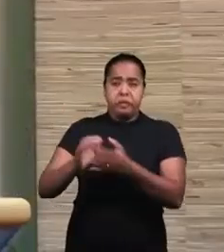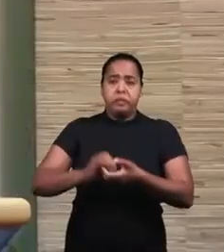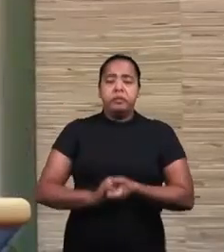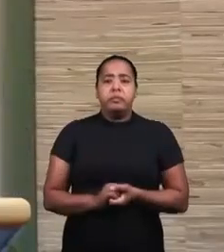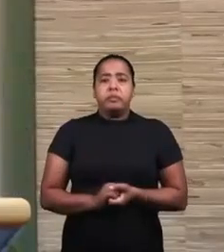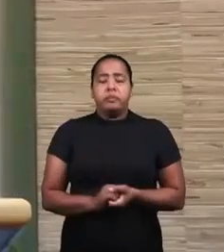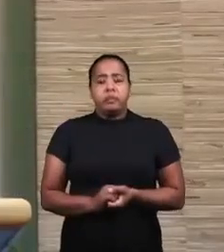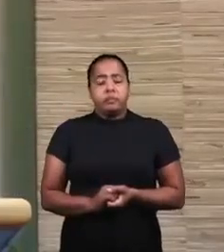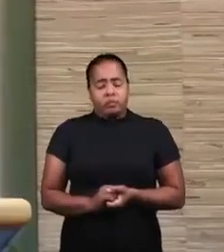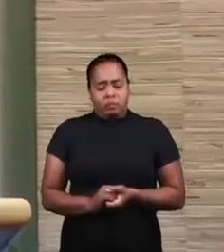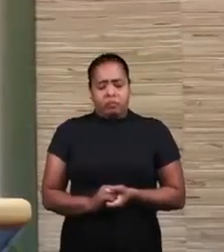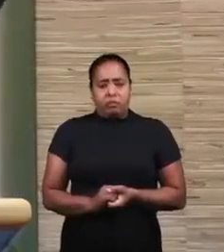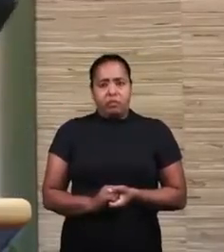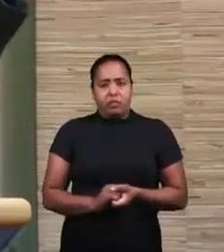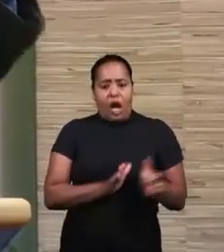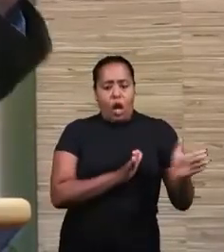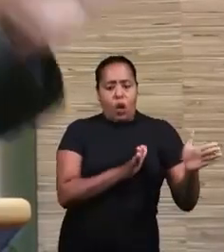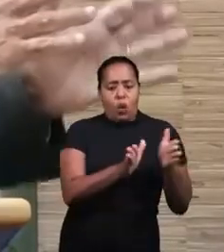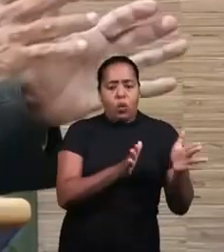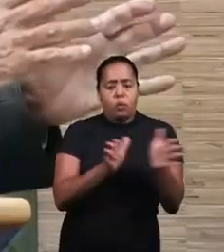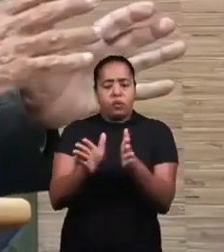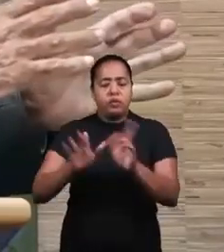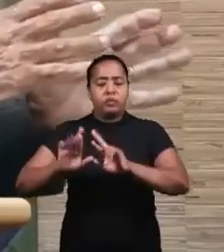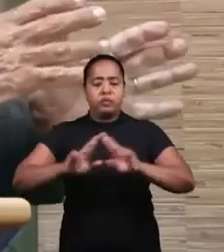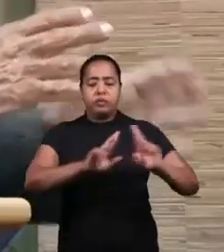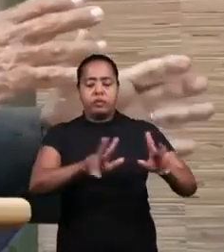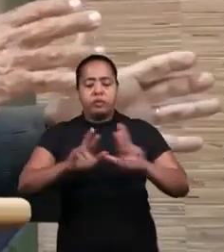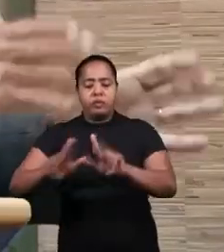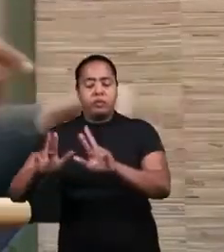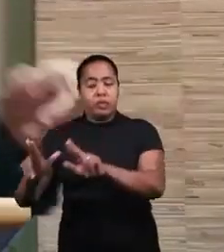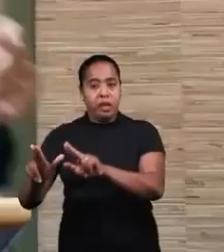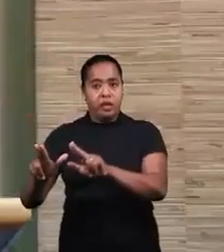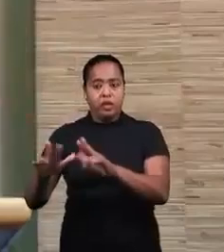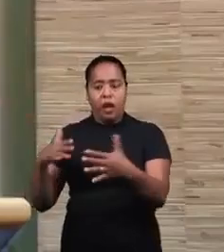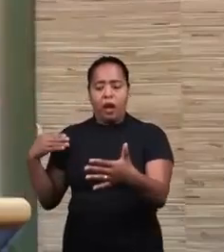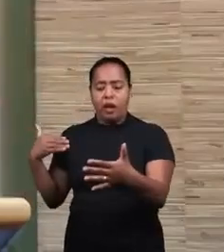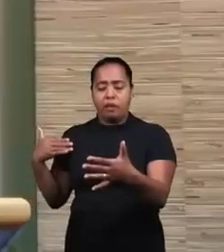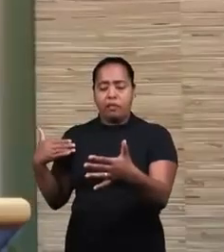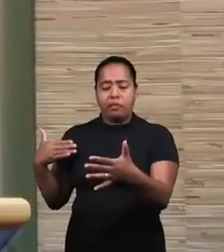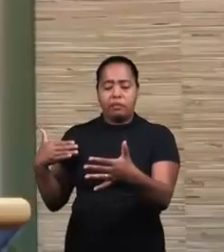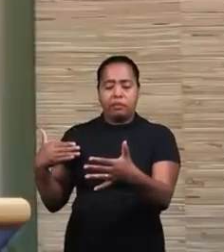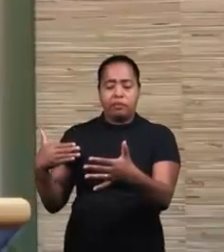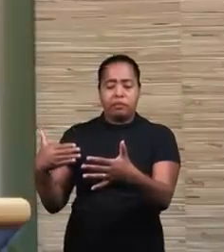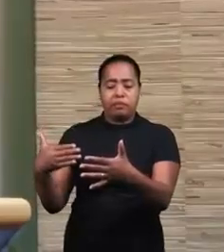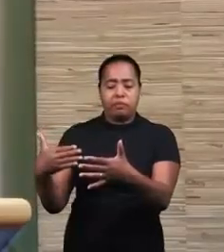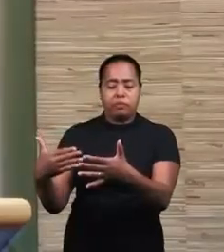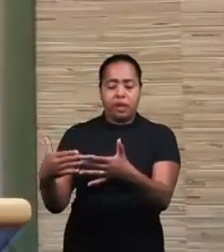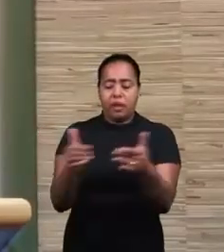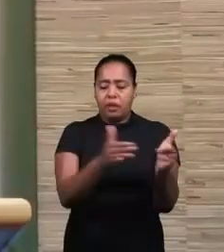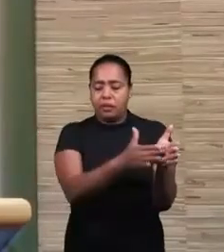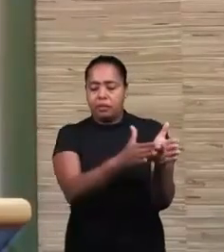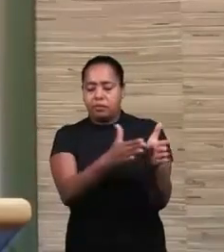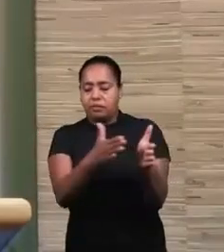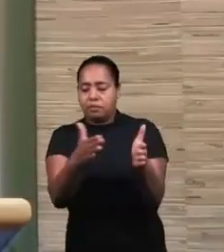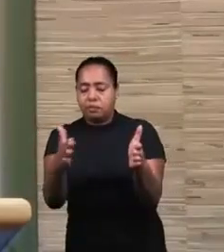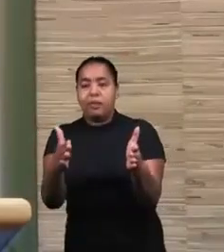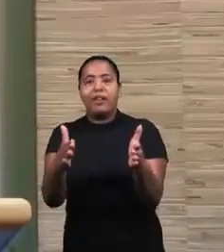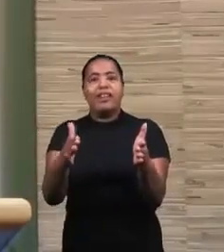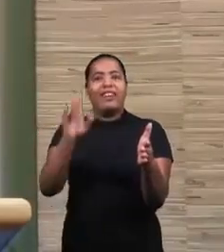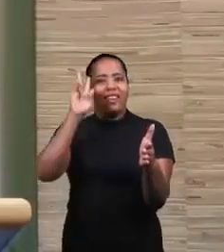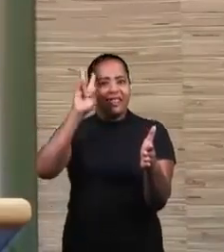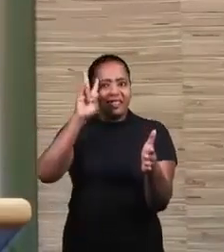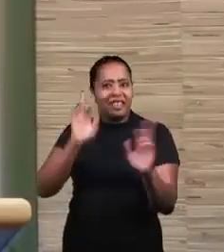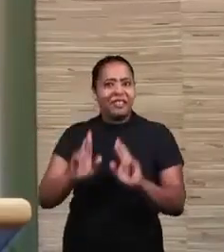preparing for the rapture. What brought us up to here is one thing. It's a history. We're in the